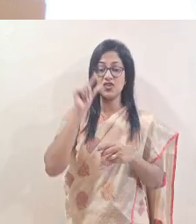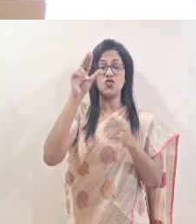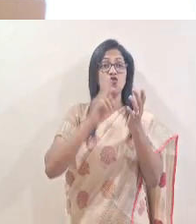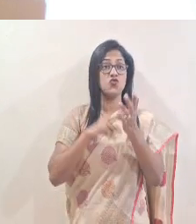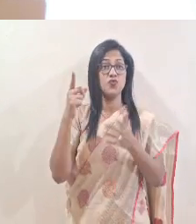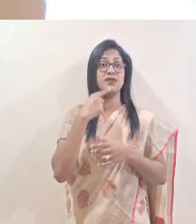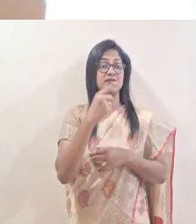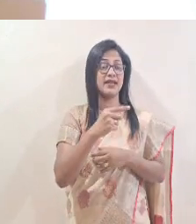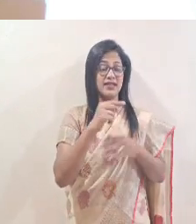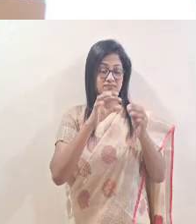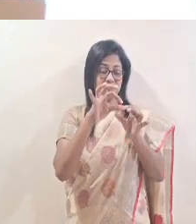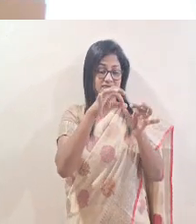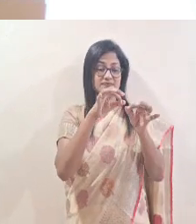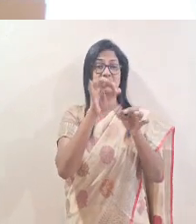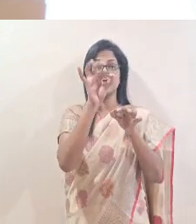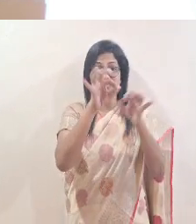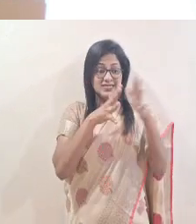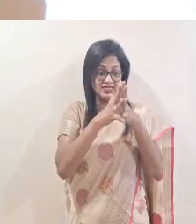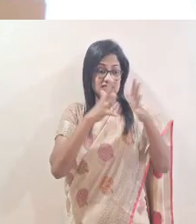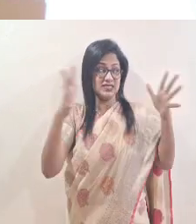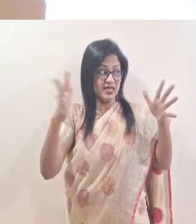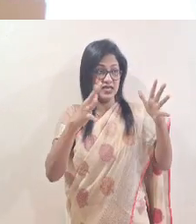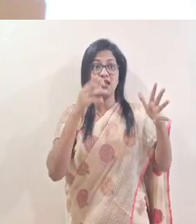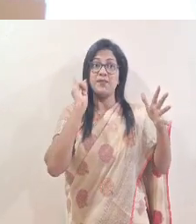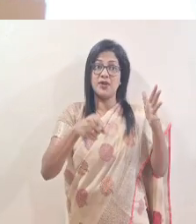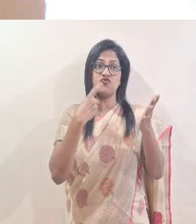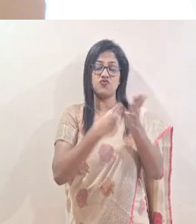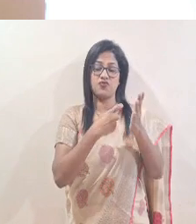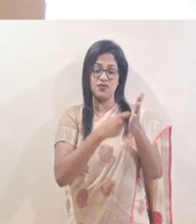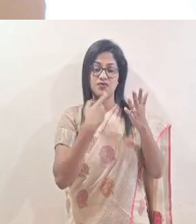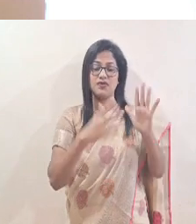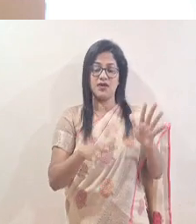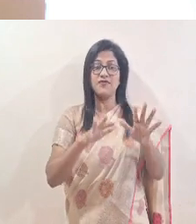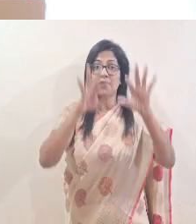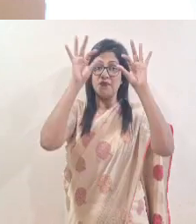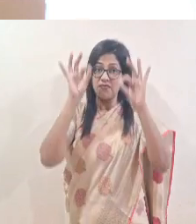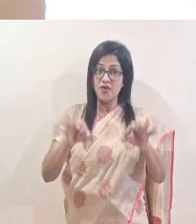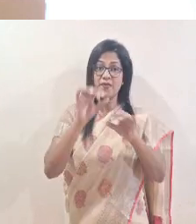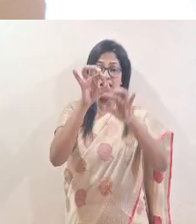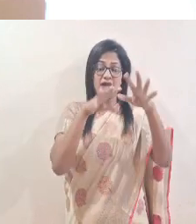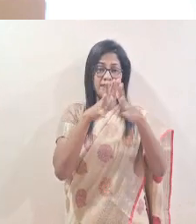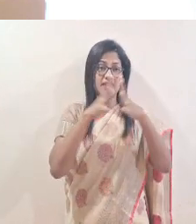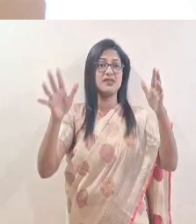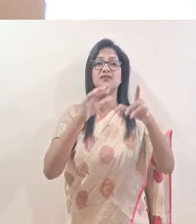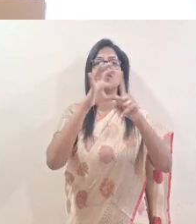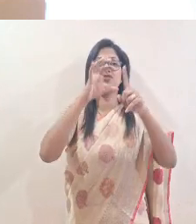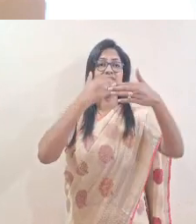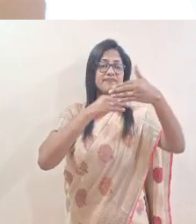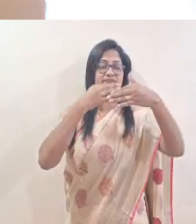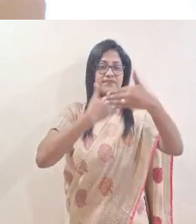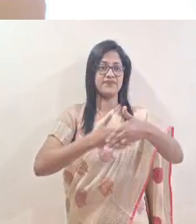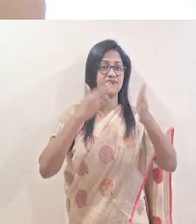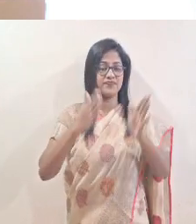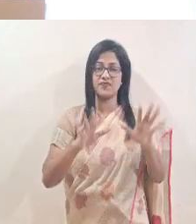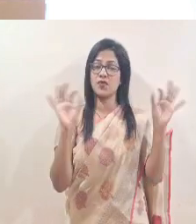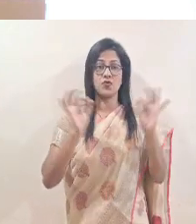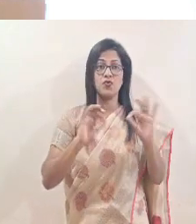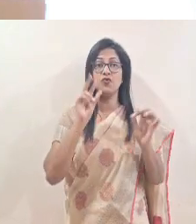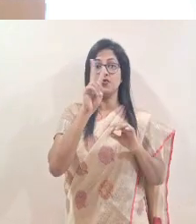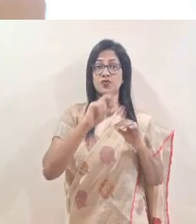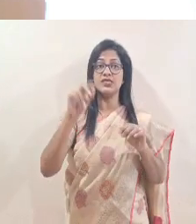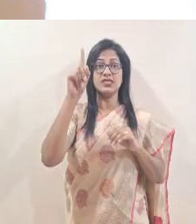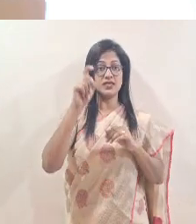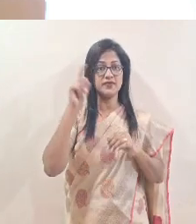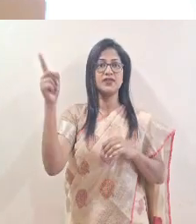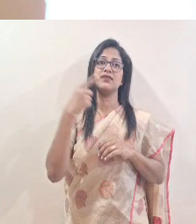United Nations has given degree of urbanization definition, and they have, because we do not have a proper definition of urbanization until that time. So